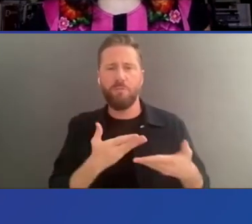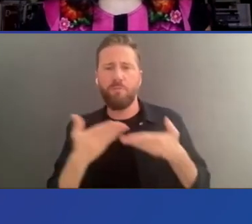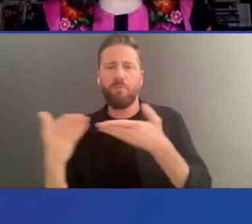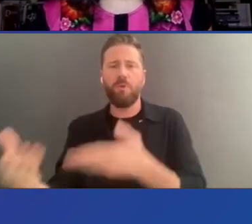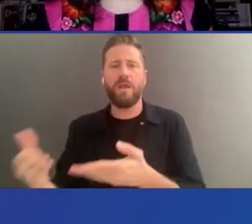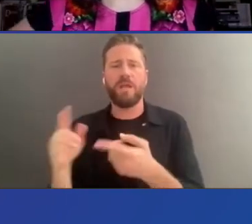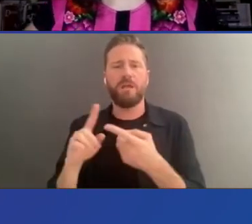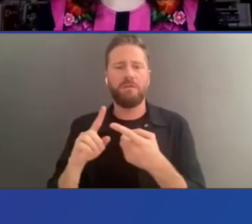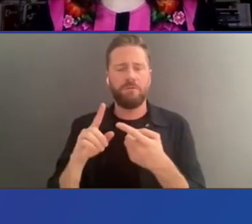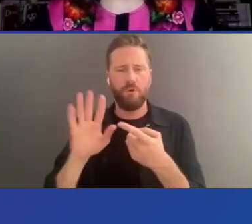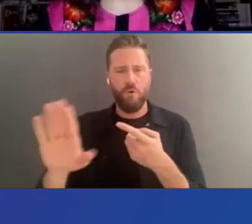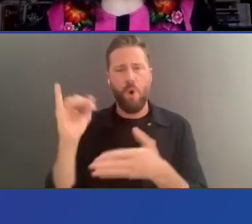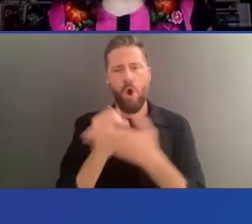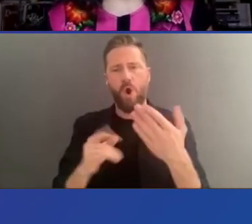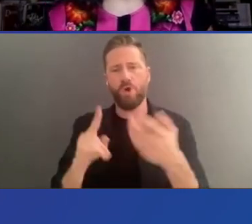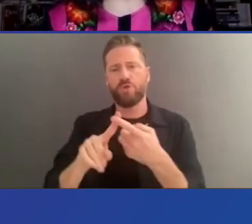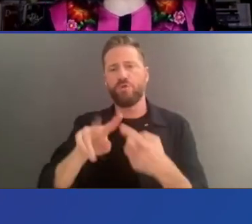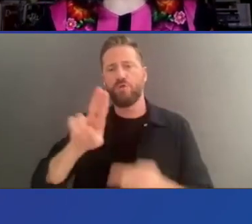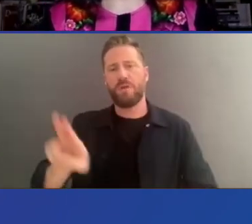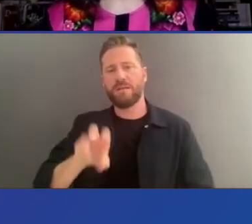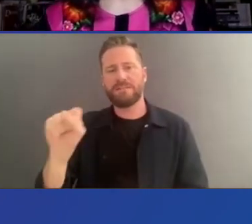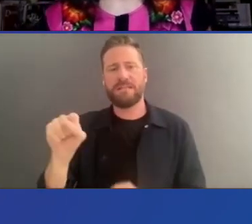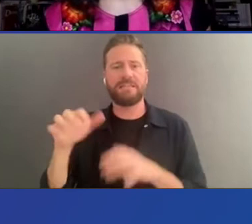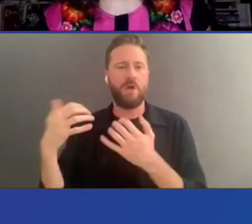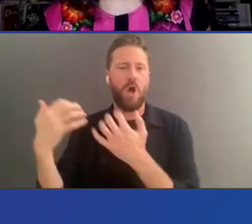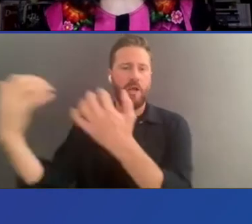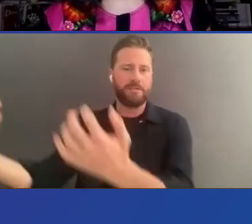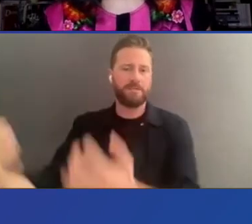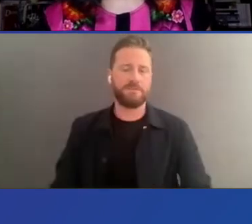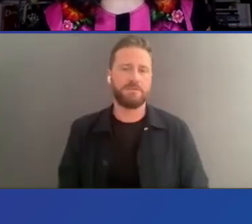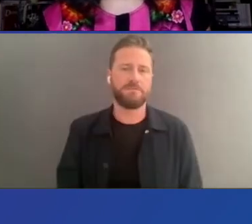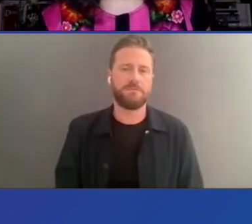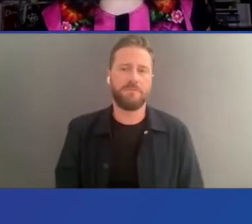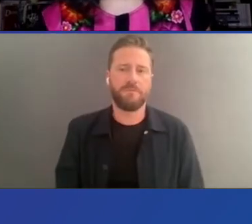offer to U.S. audiences specifically?